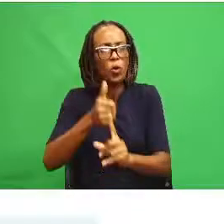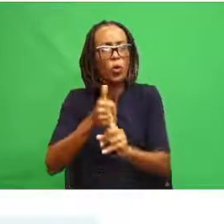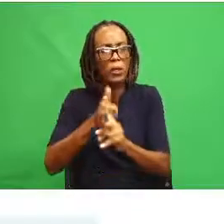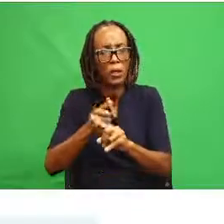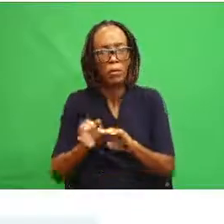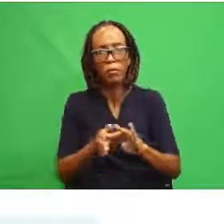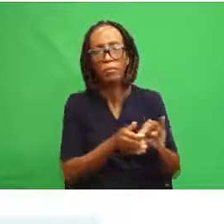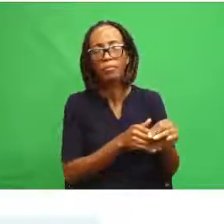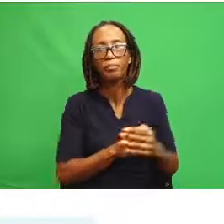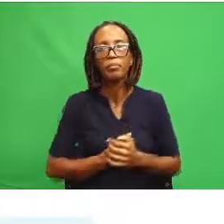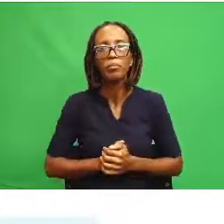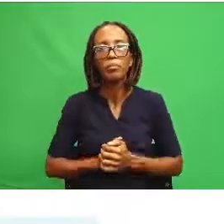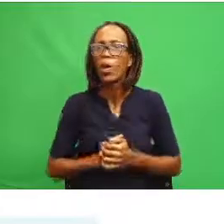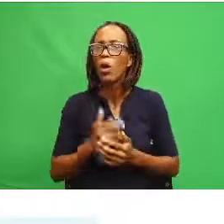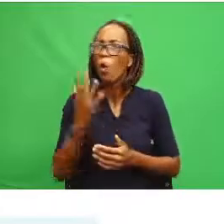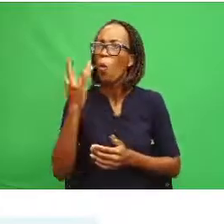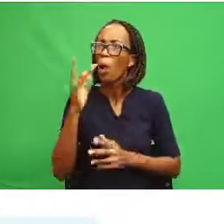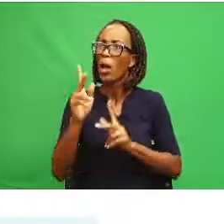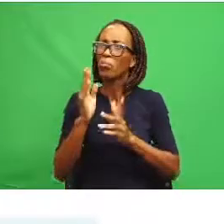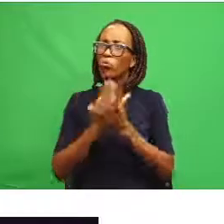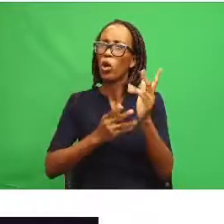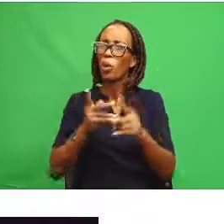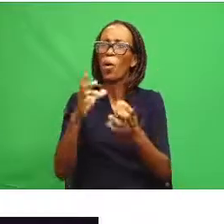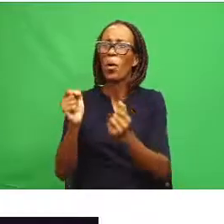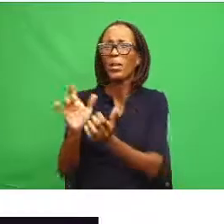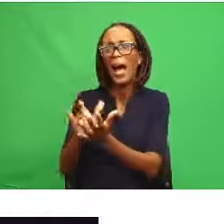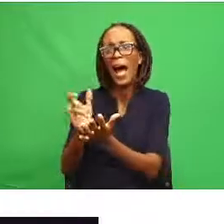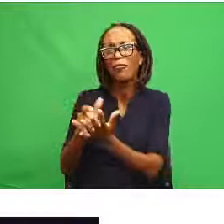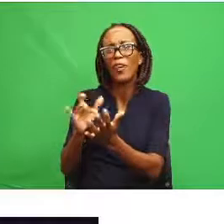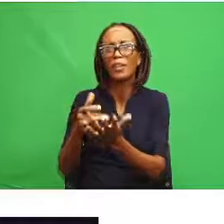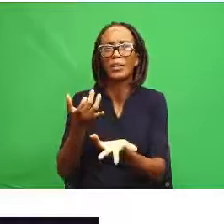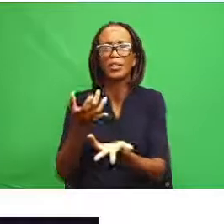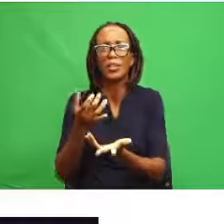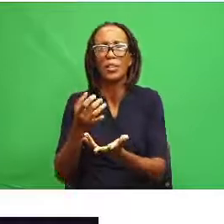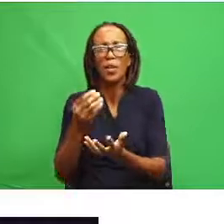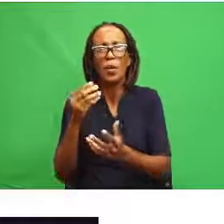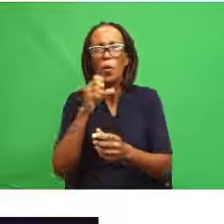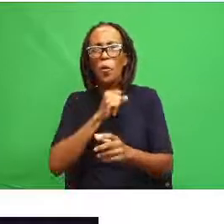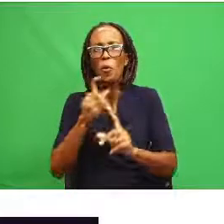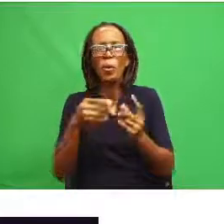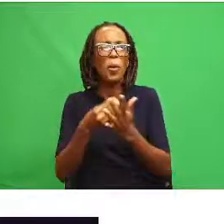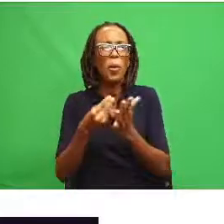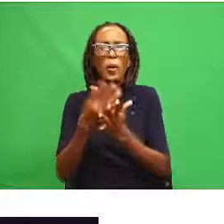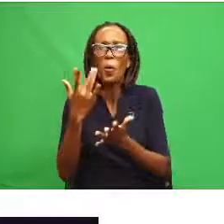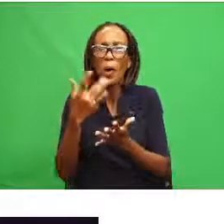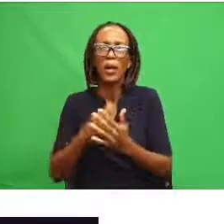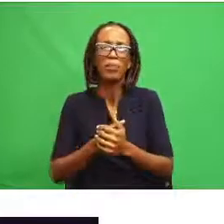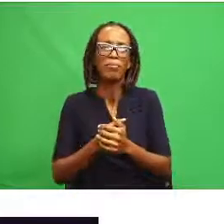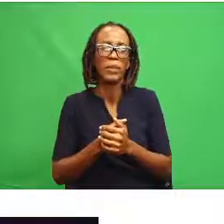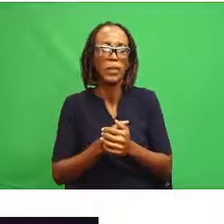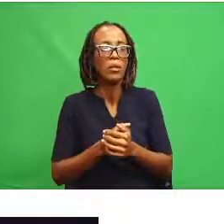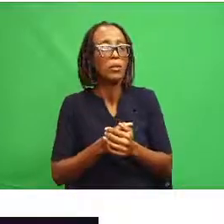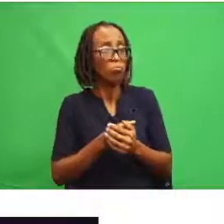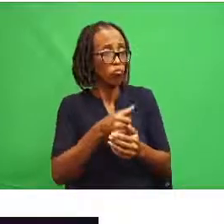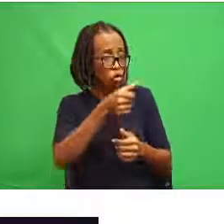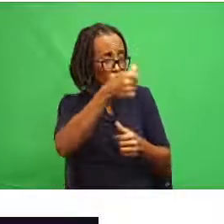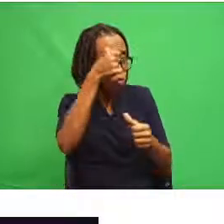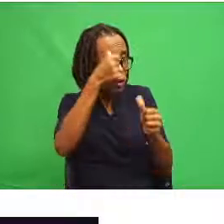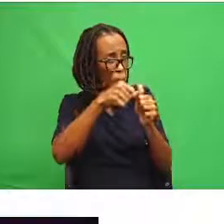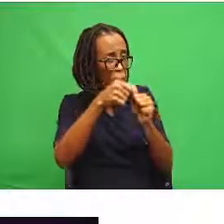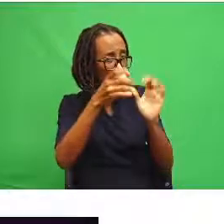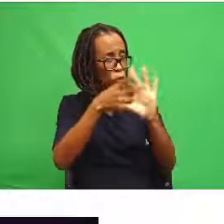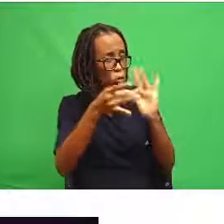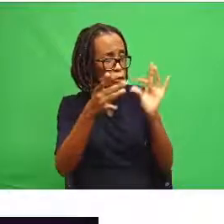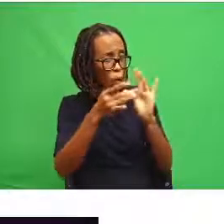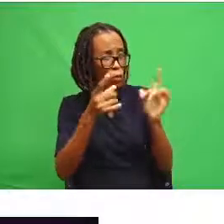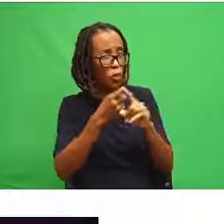What motivates people to commit EFA? Some of it was picked up in the stories from Mr. Polanyi